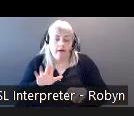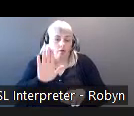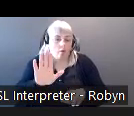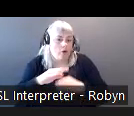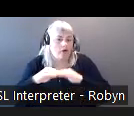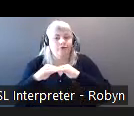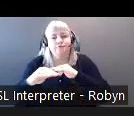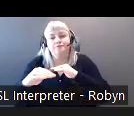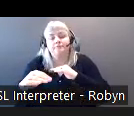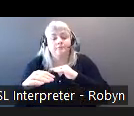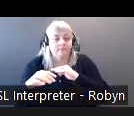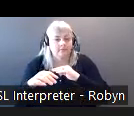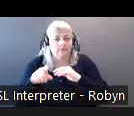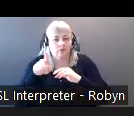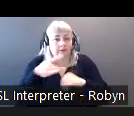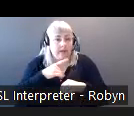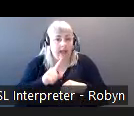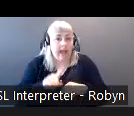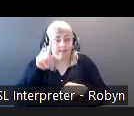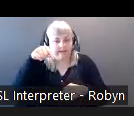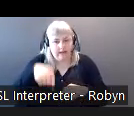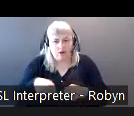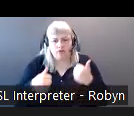Where are you in your window right now?